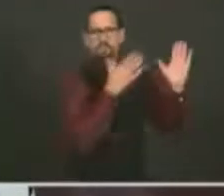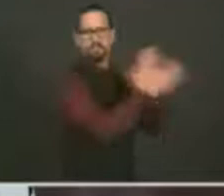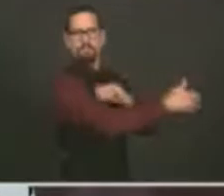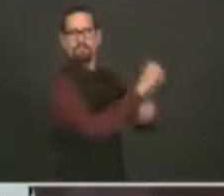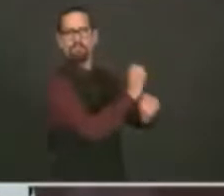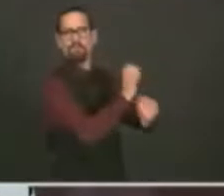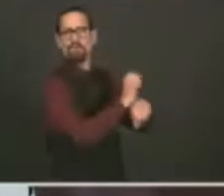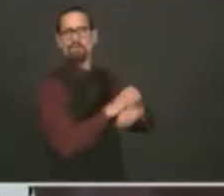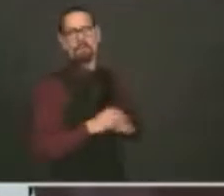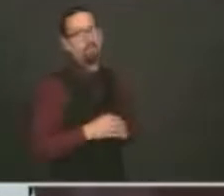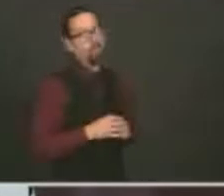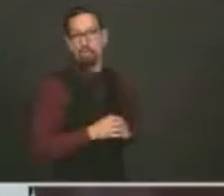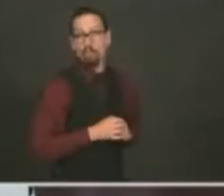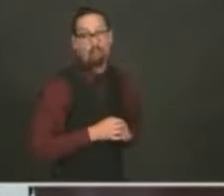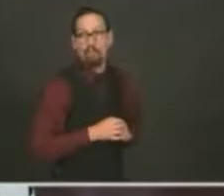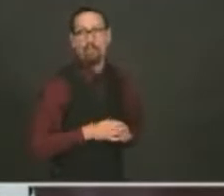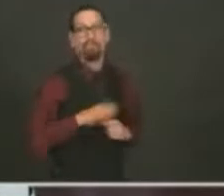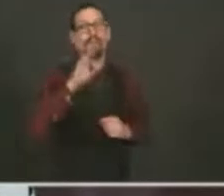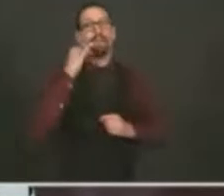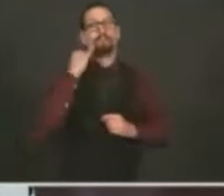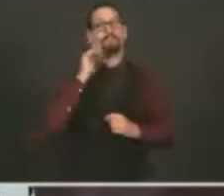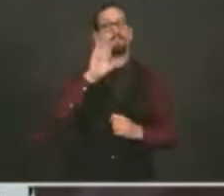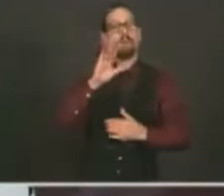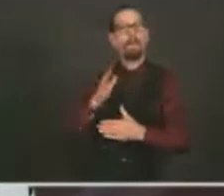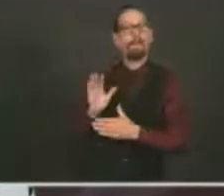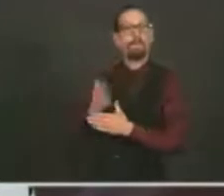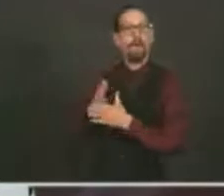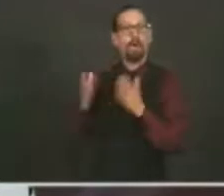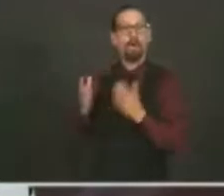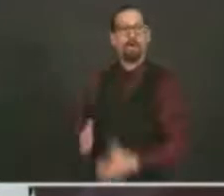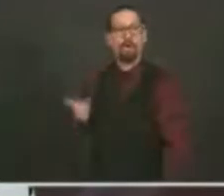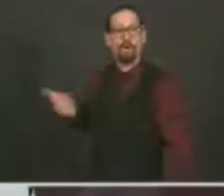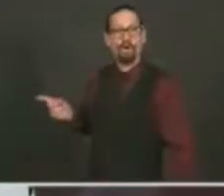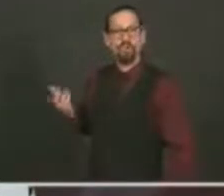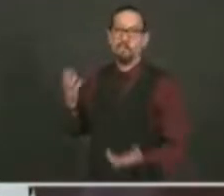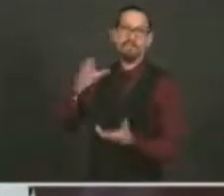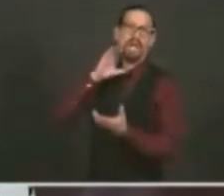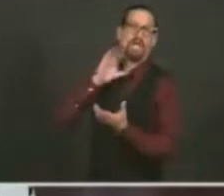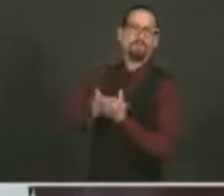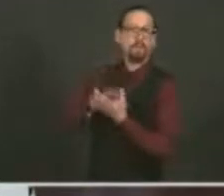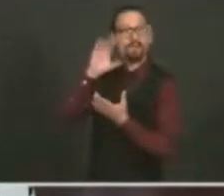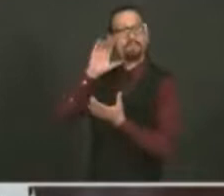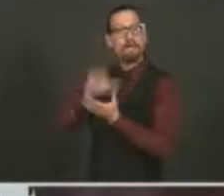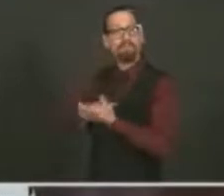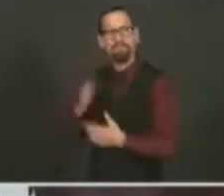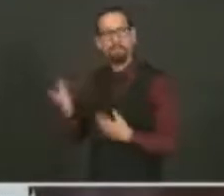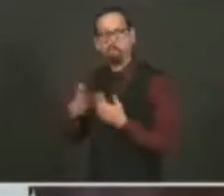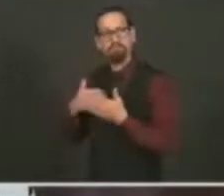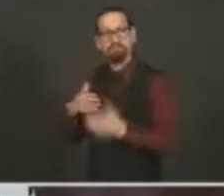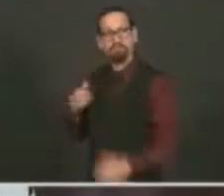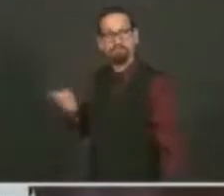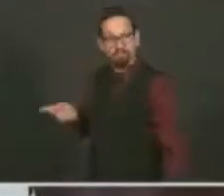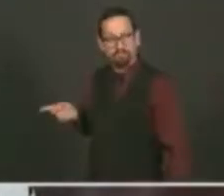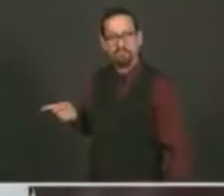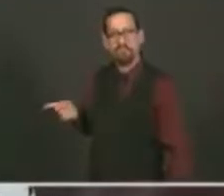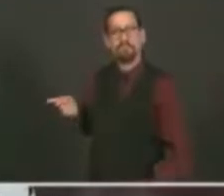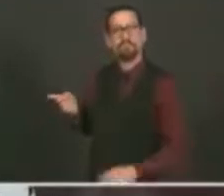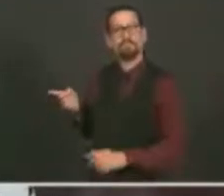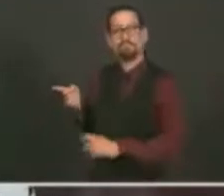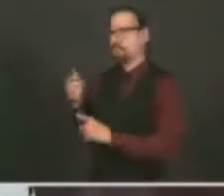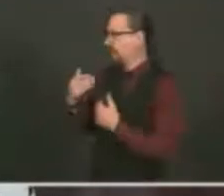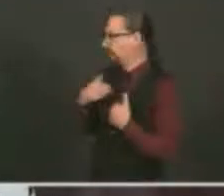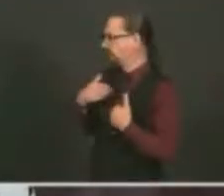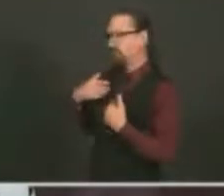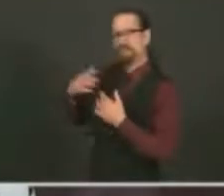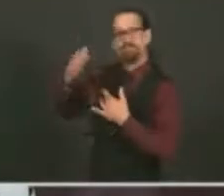you also cannot go to work. This is what we refer to as quarantining. As a close